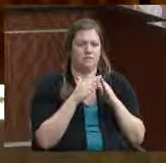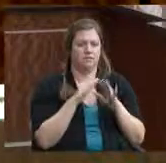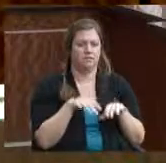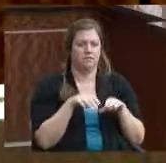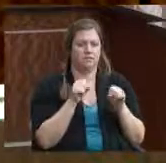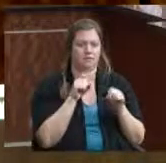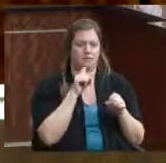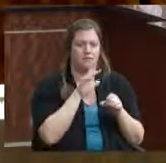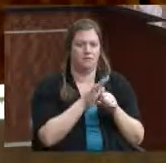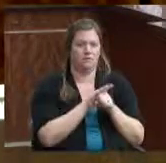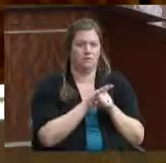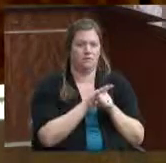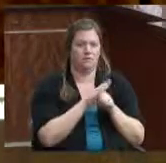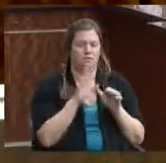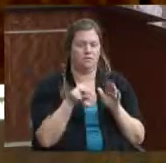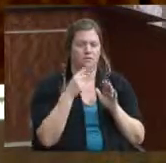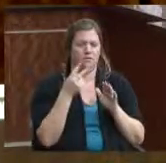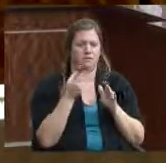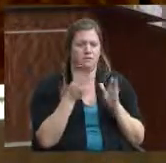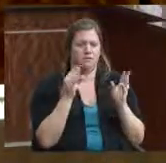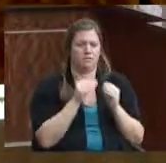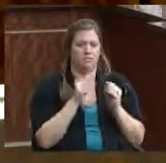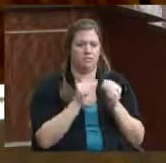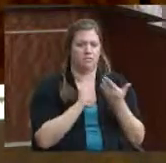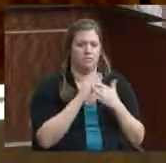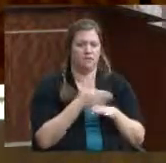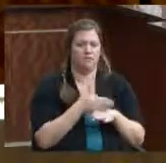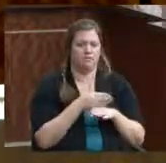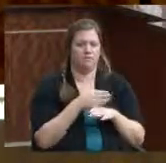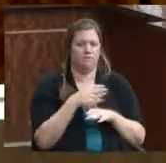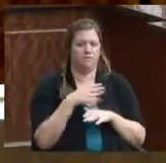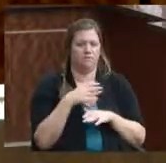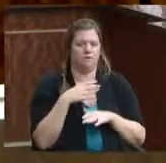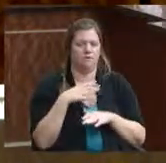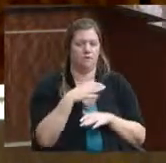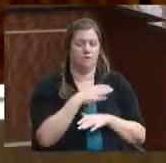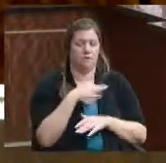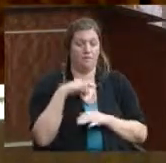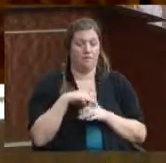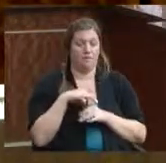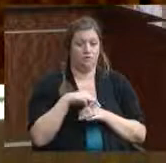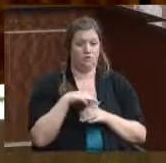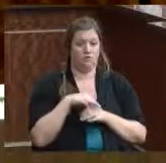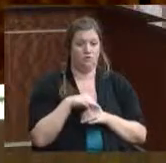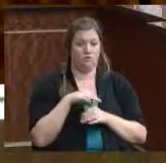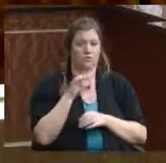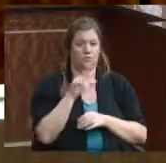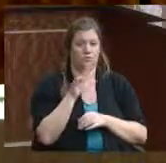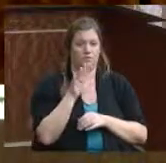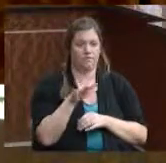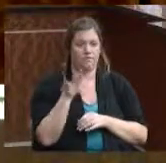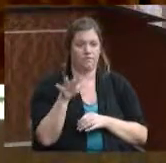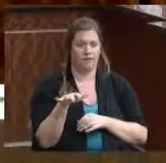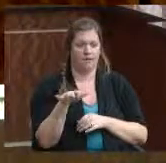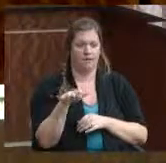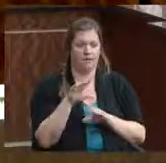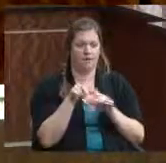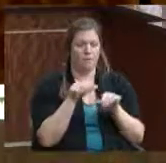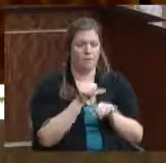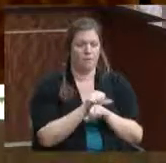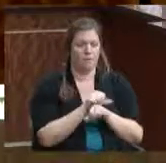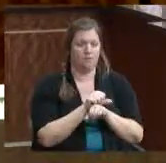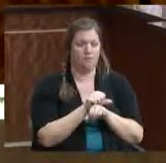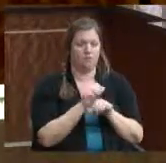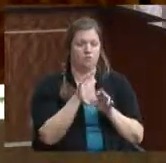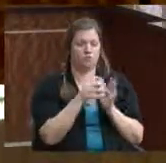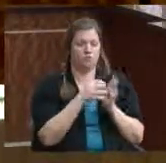oath of office at the second meeting after the election. Amending Section 355, Appointments,